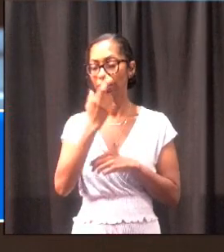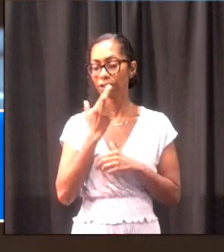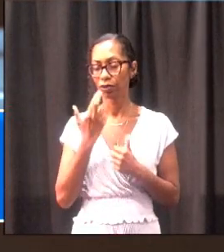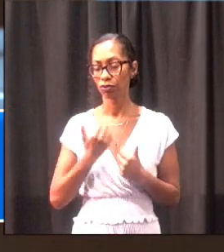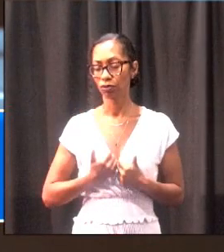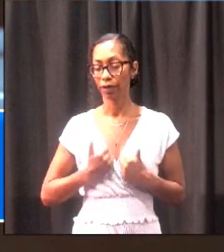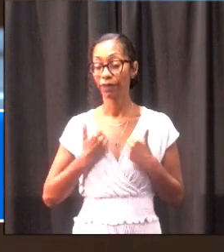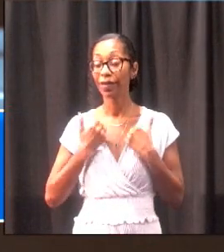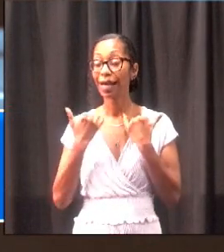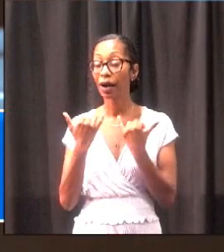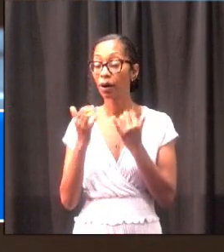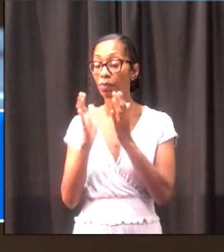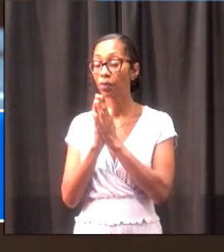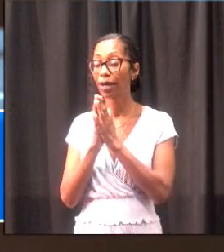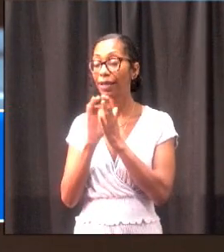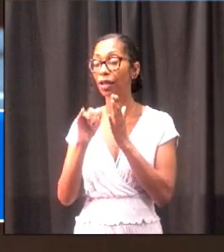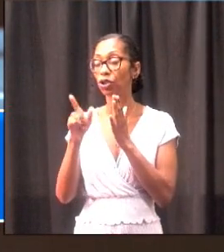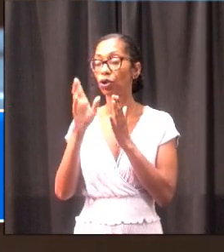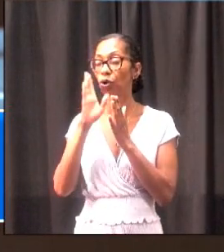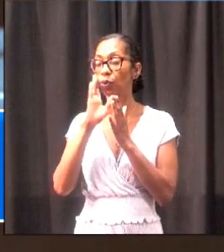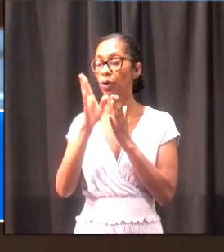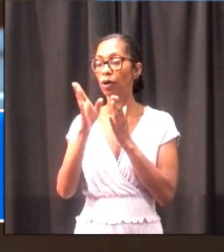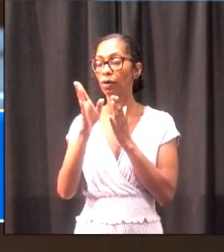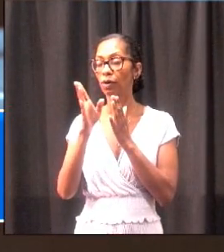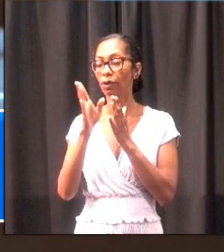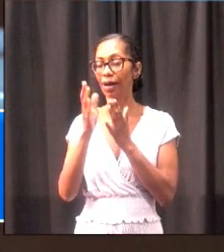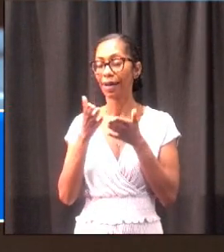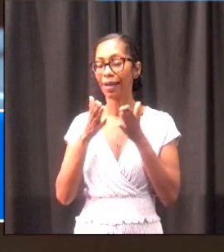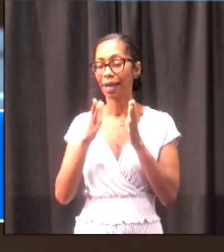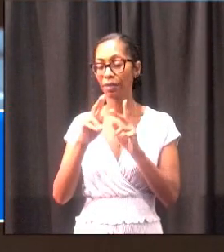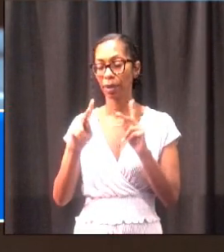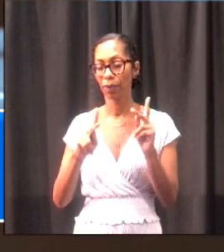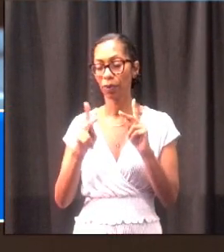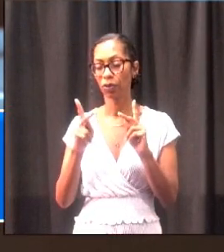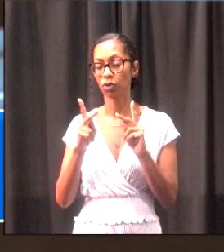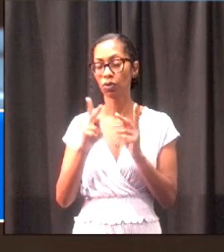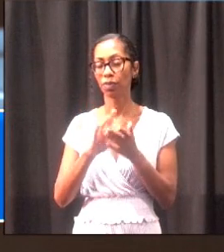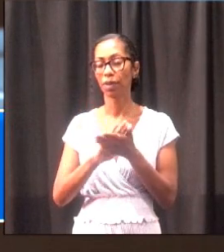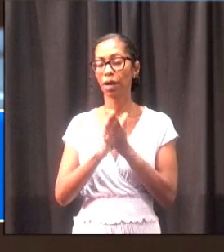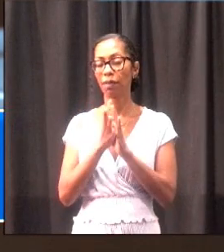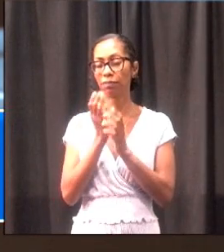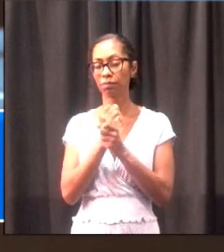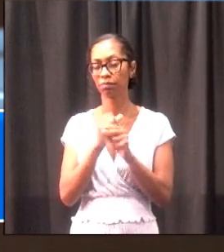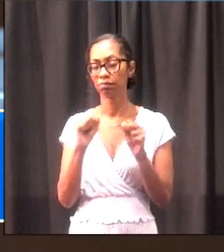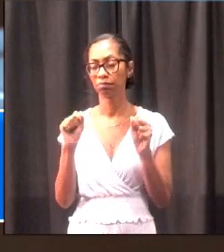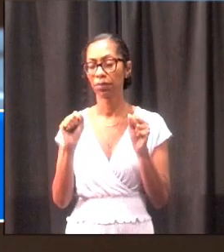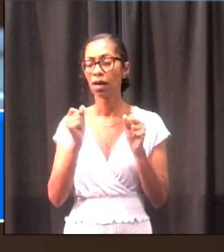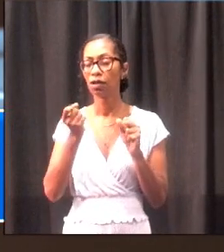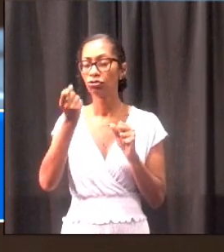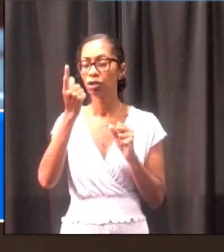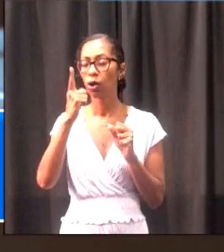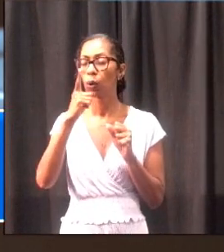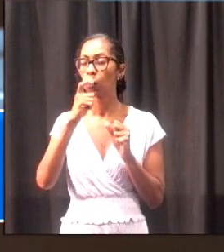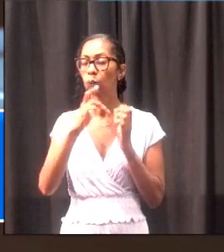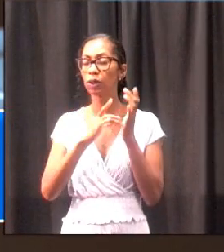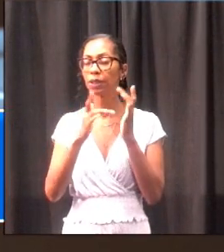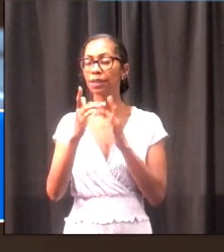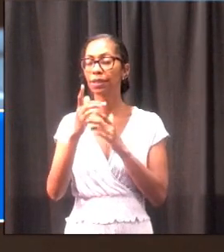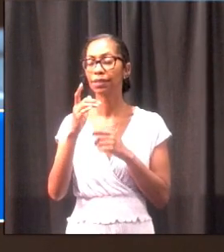Christ today that they would come to know you, and that they would come to know Jesus and understand that all they have to do